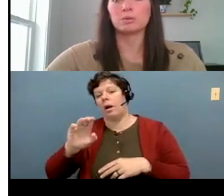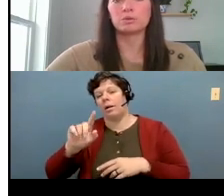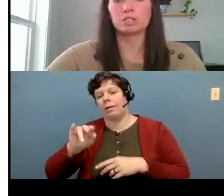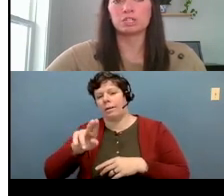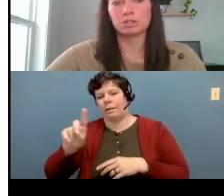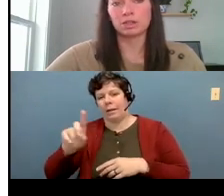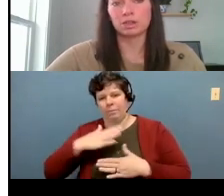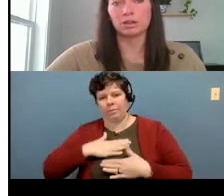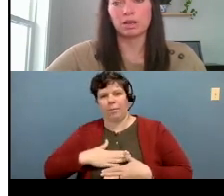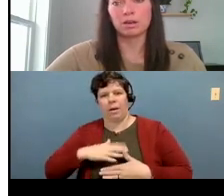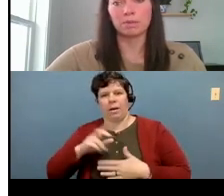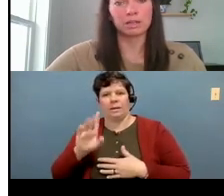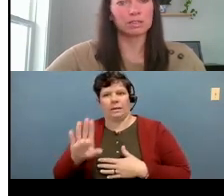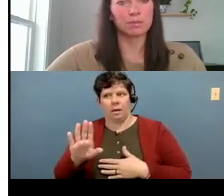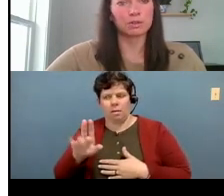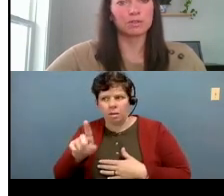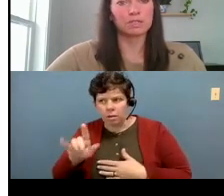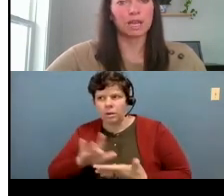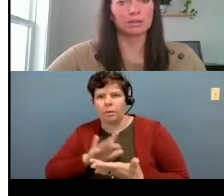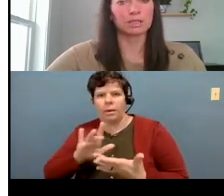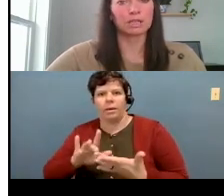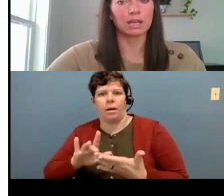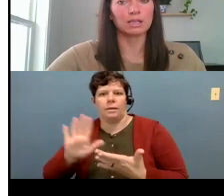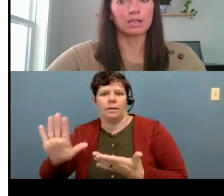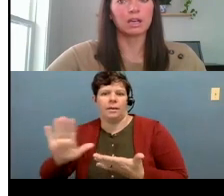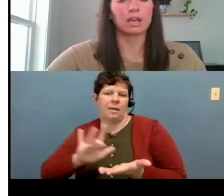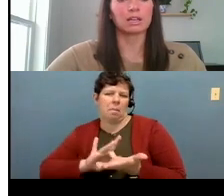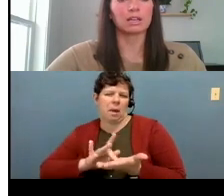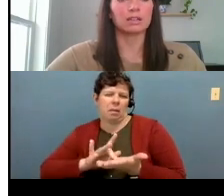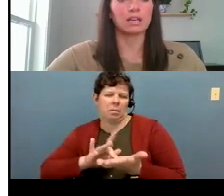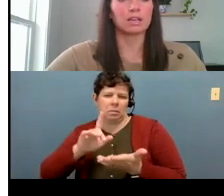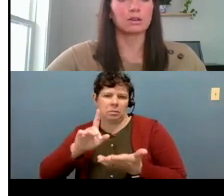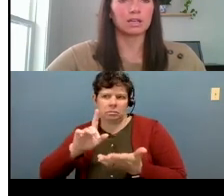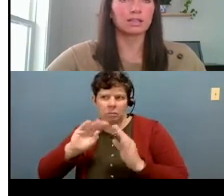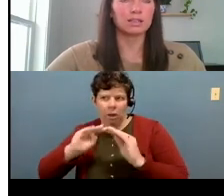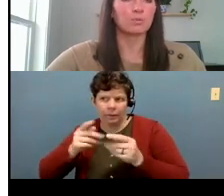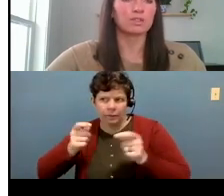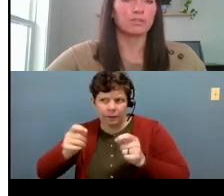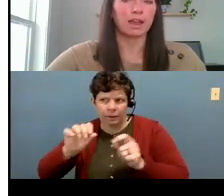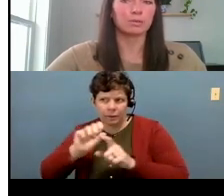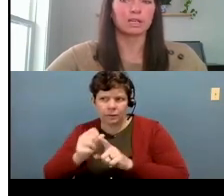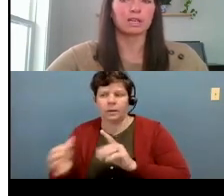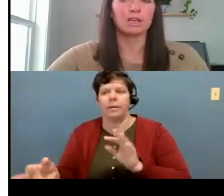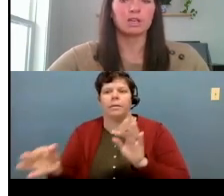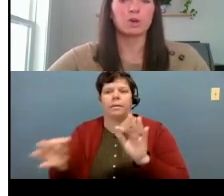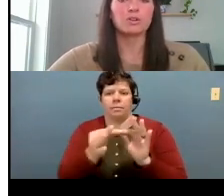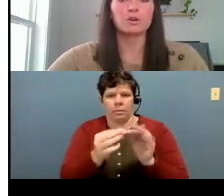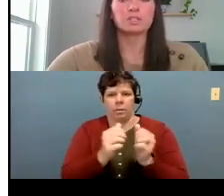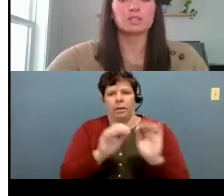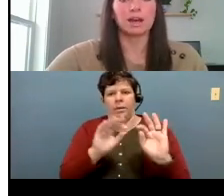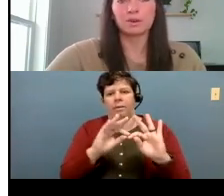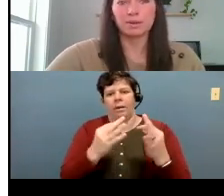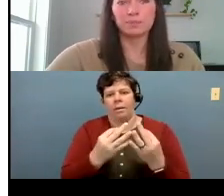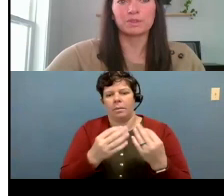we were able to reach out to the medical examiner's office handling the case, and they connected them with the family. So although